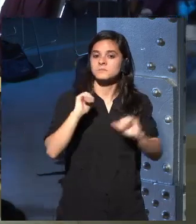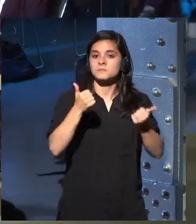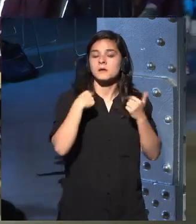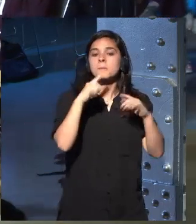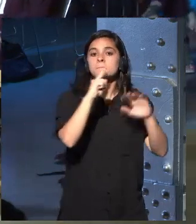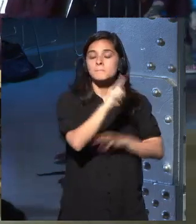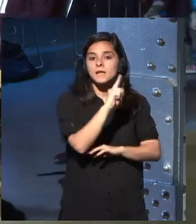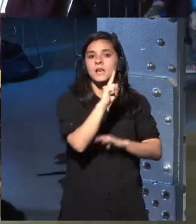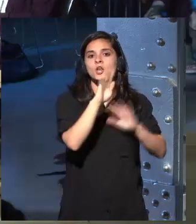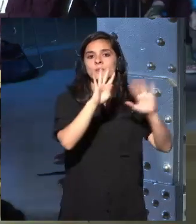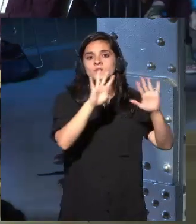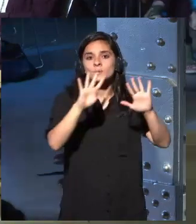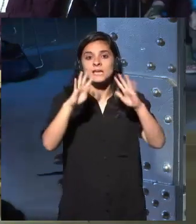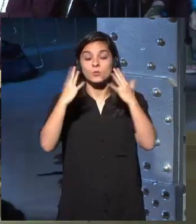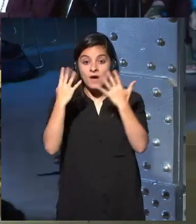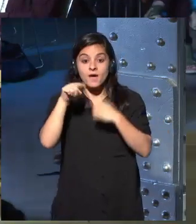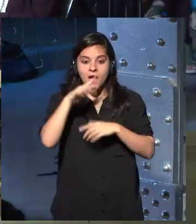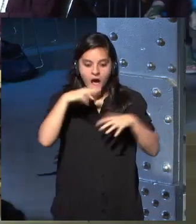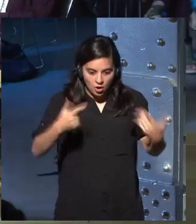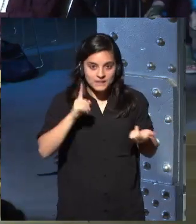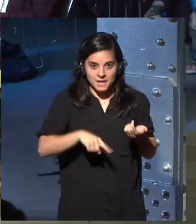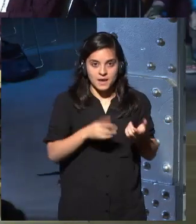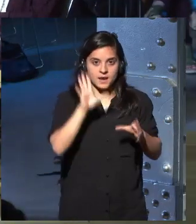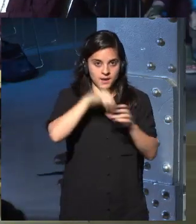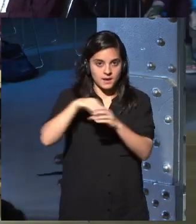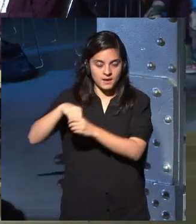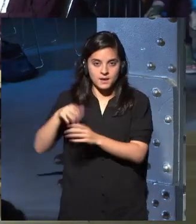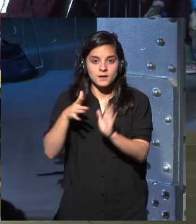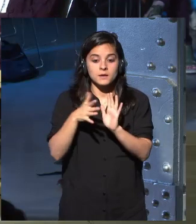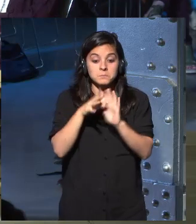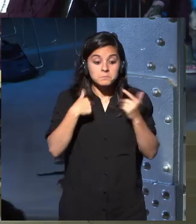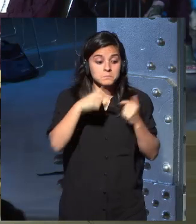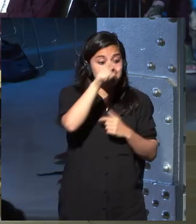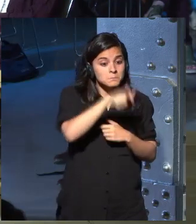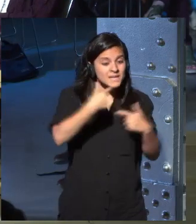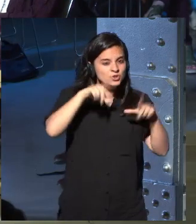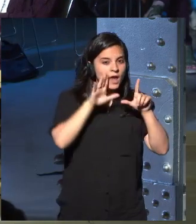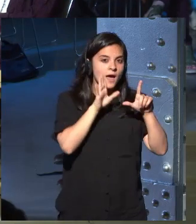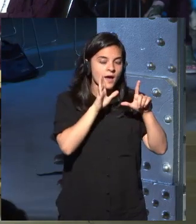the present. Has she changed or evolved as a character?